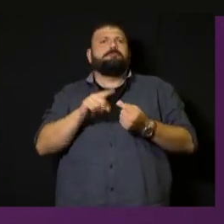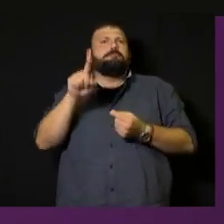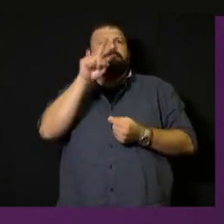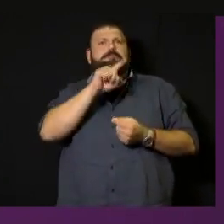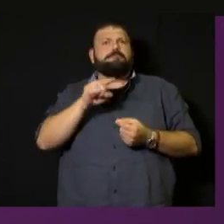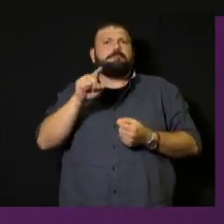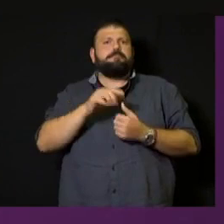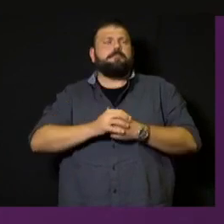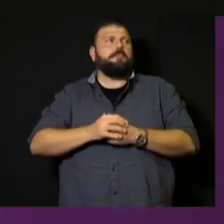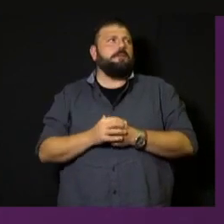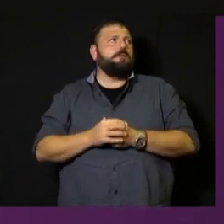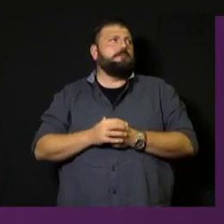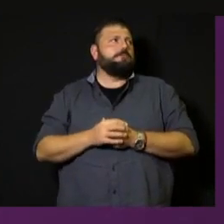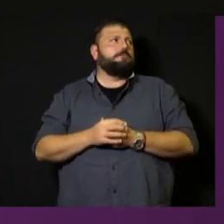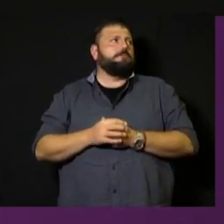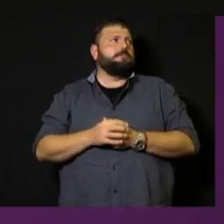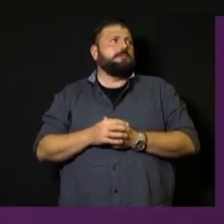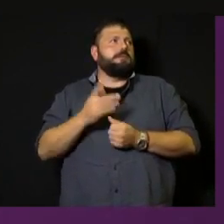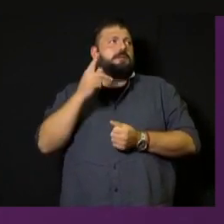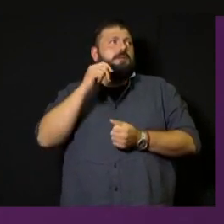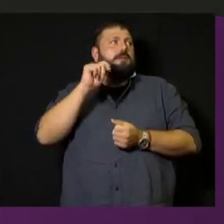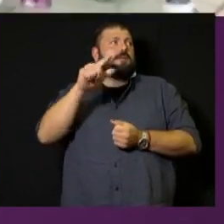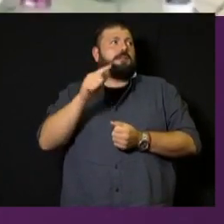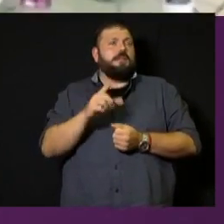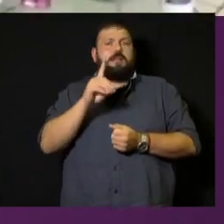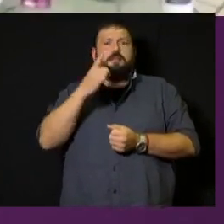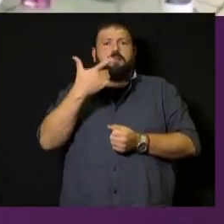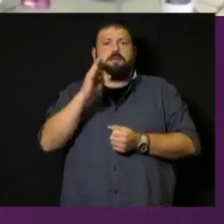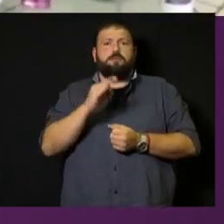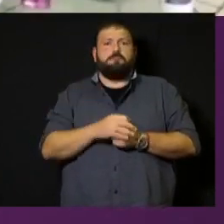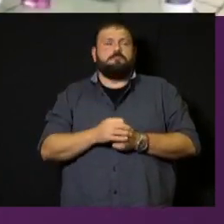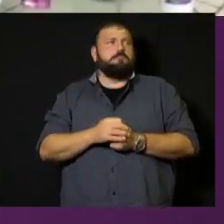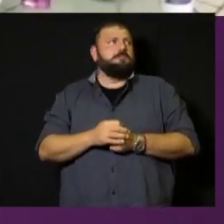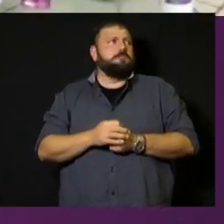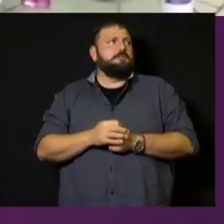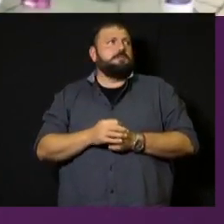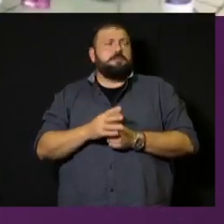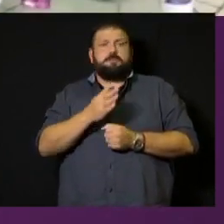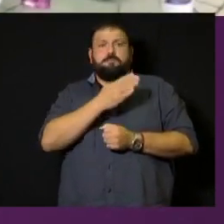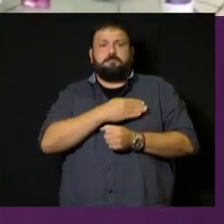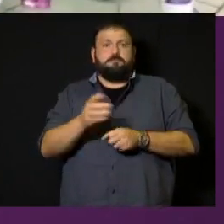Turino? Hello, Diego. Good morning.